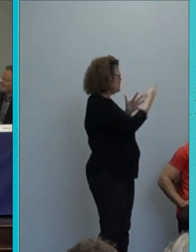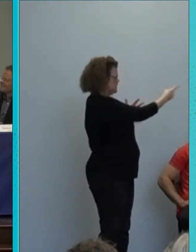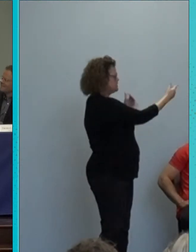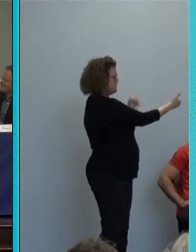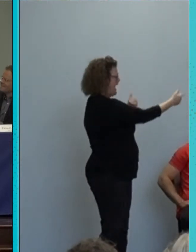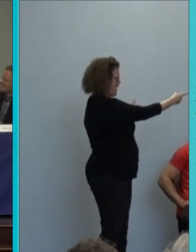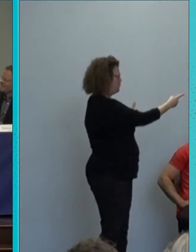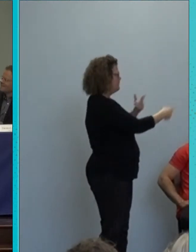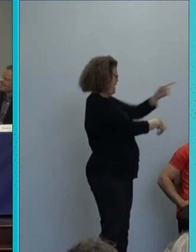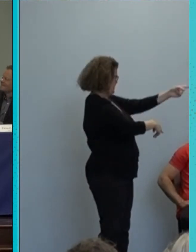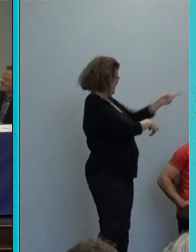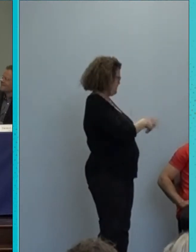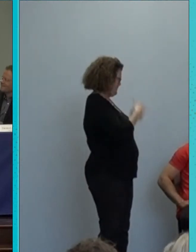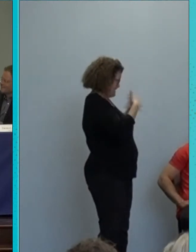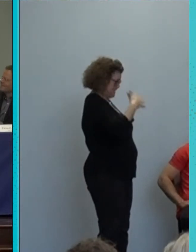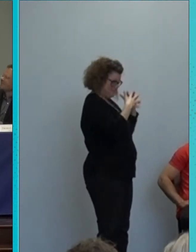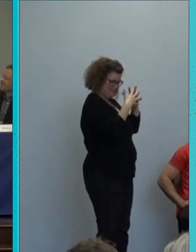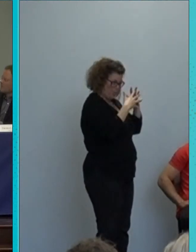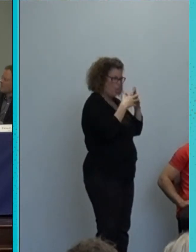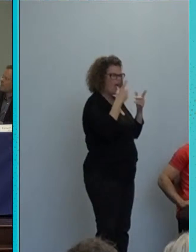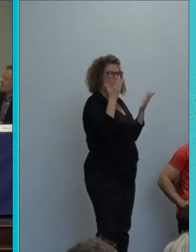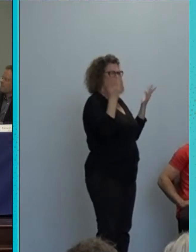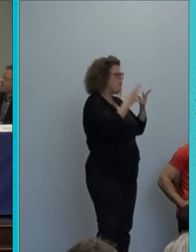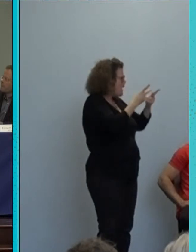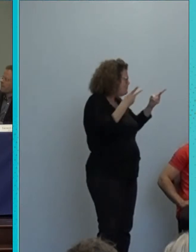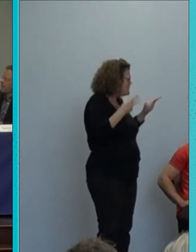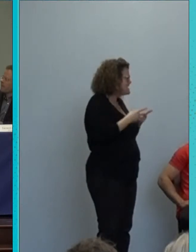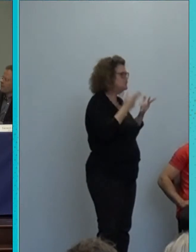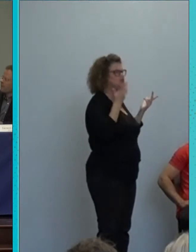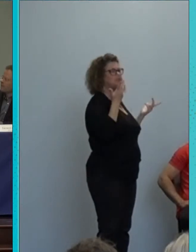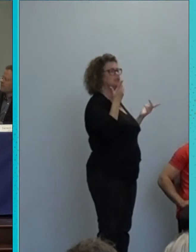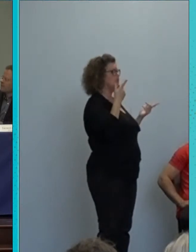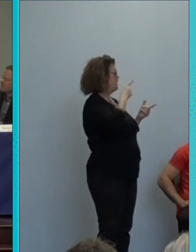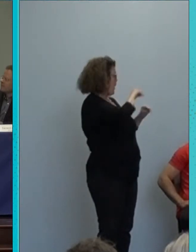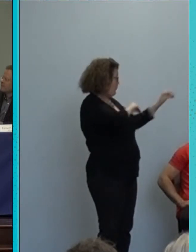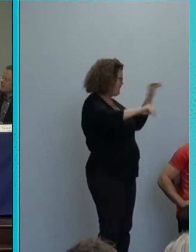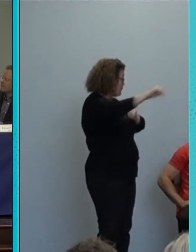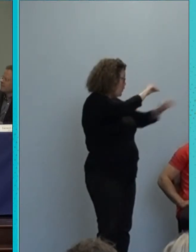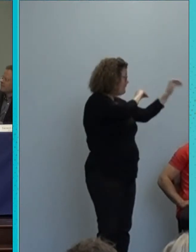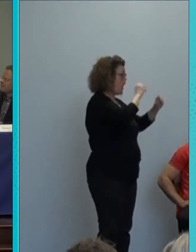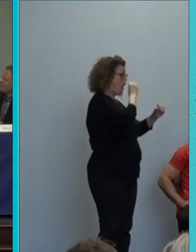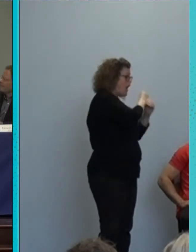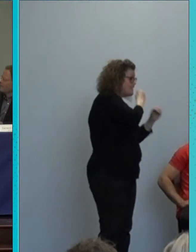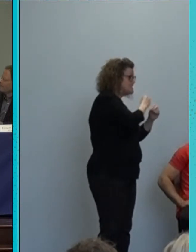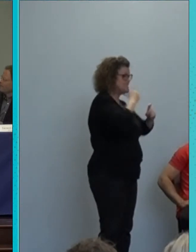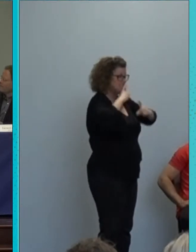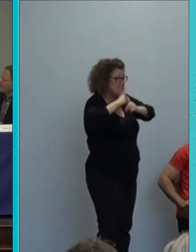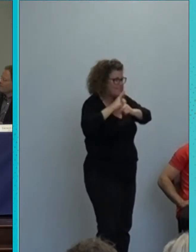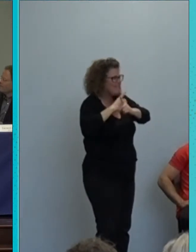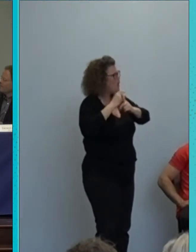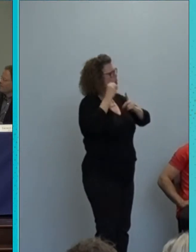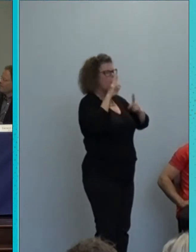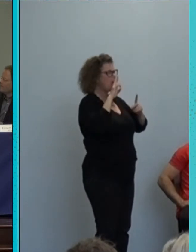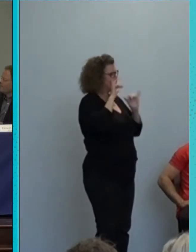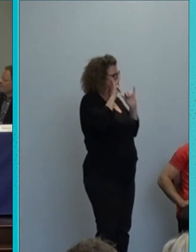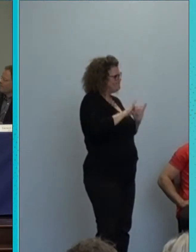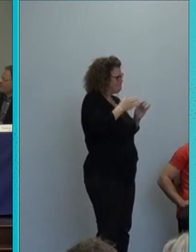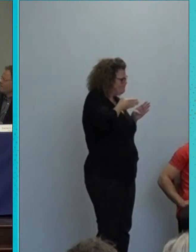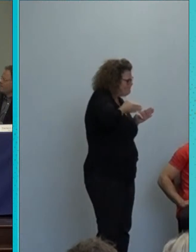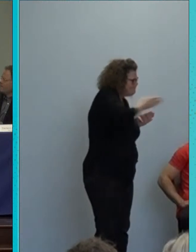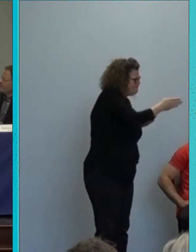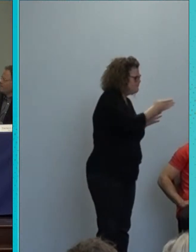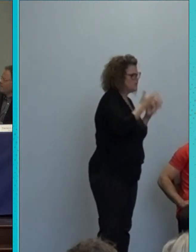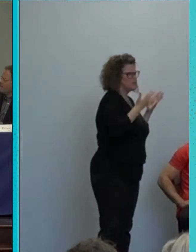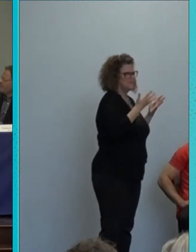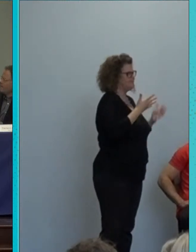You guys played football previously. What position did you move around a different position? Were you on